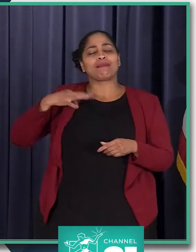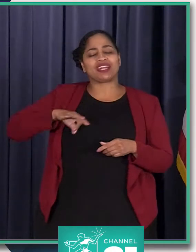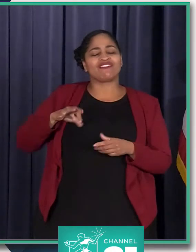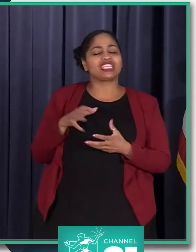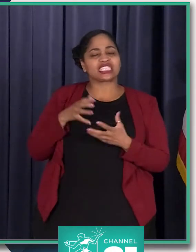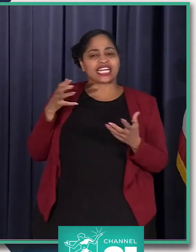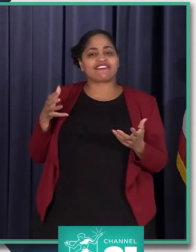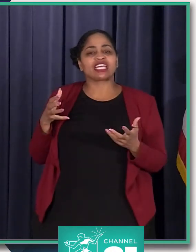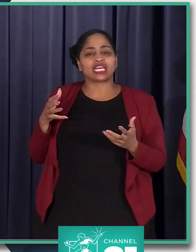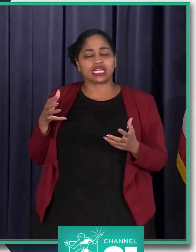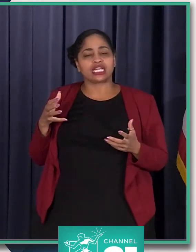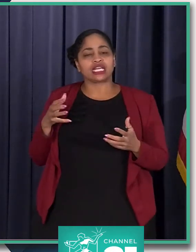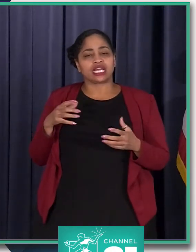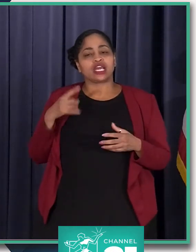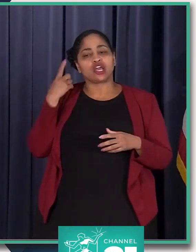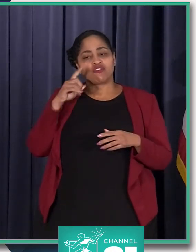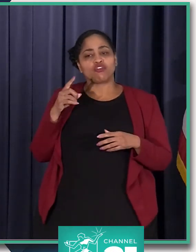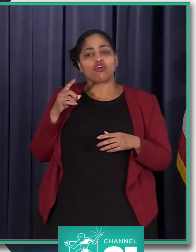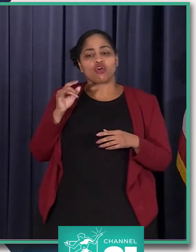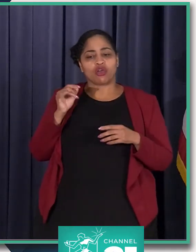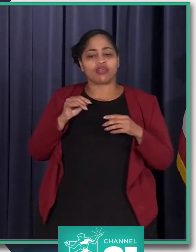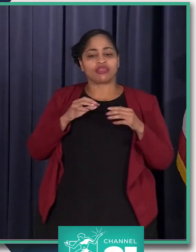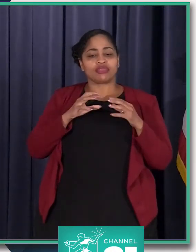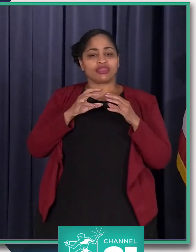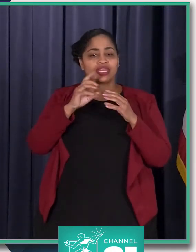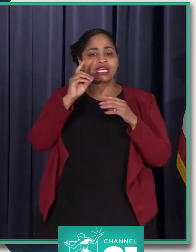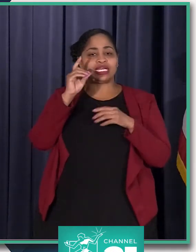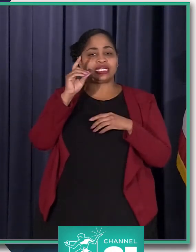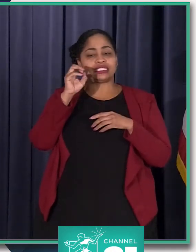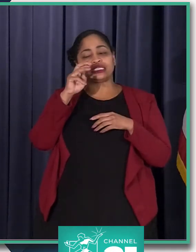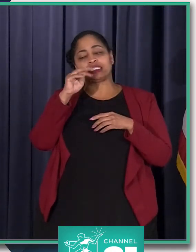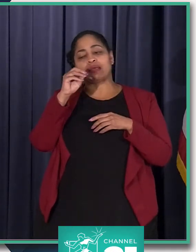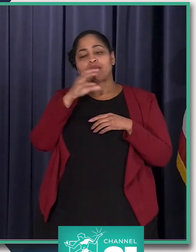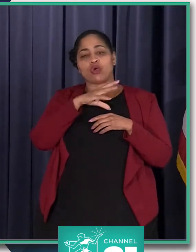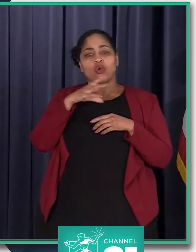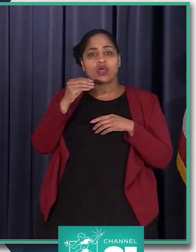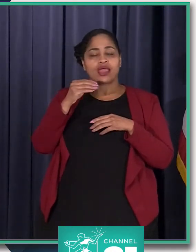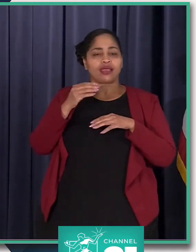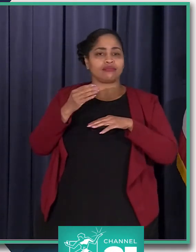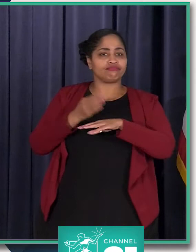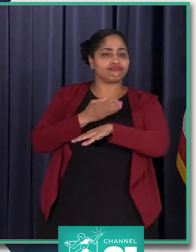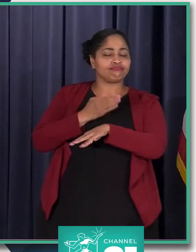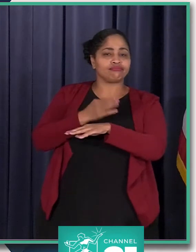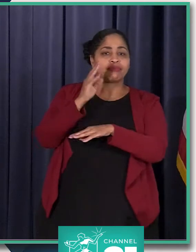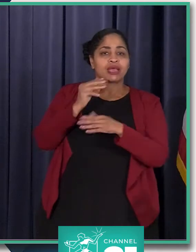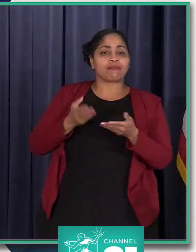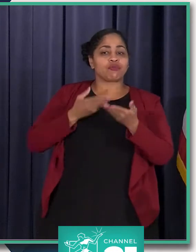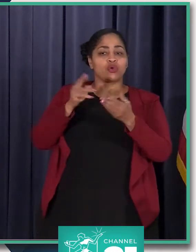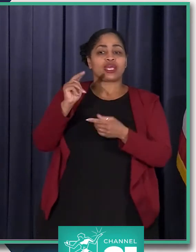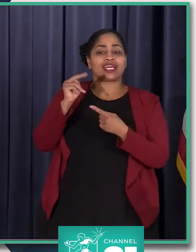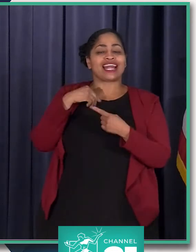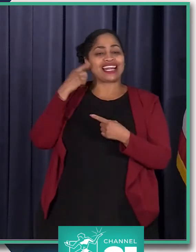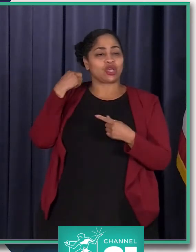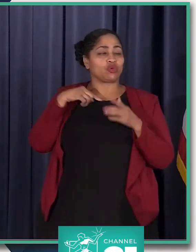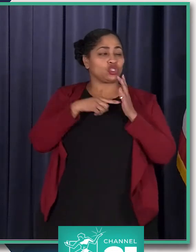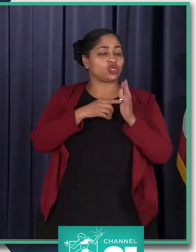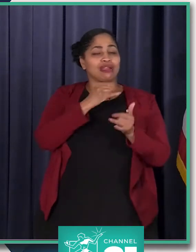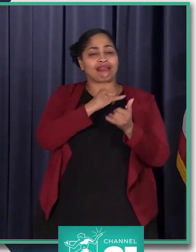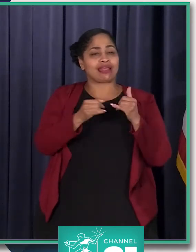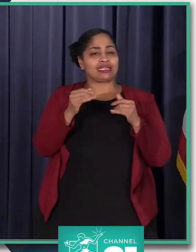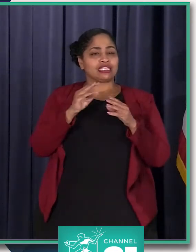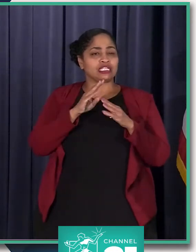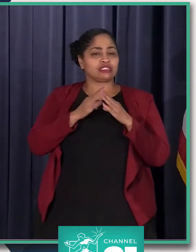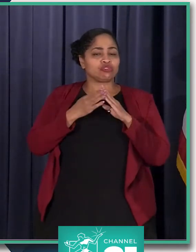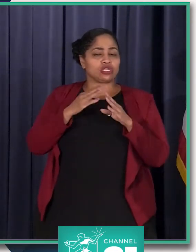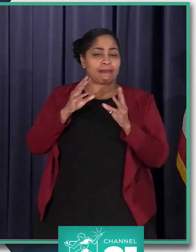the demolitions and preservations that would be caused by Proposal N. As I think we showed in the last community